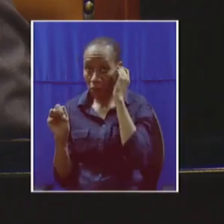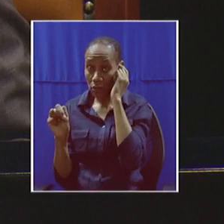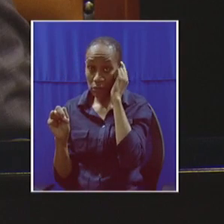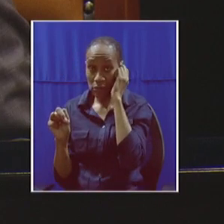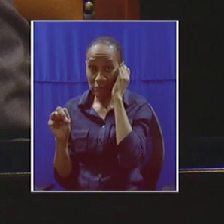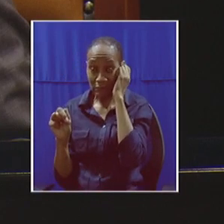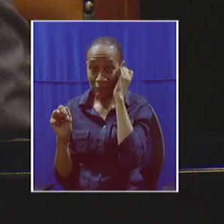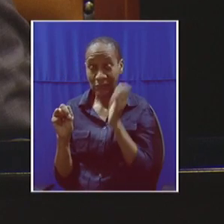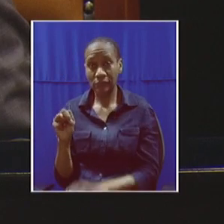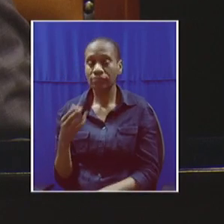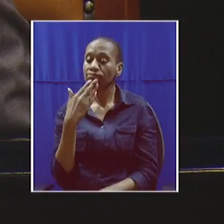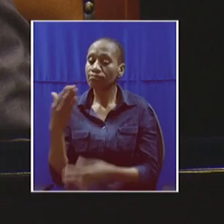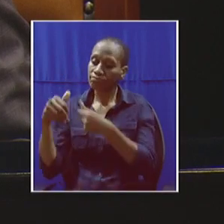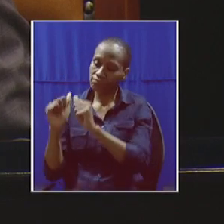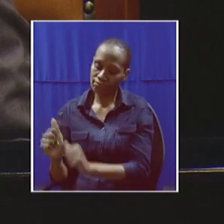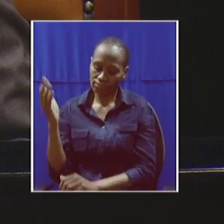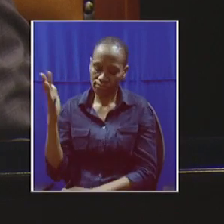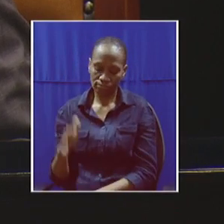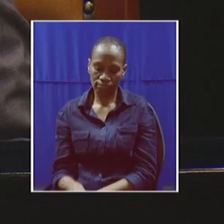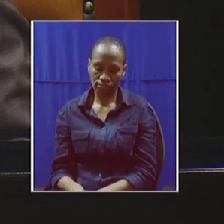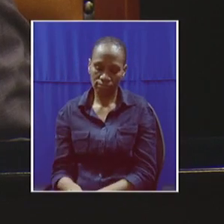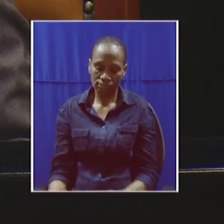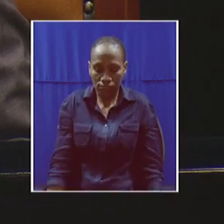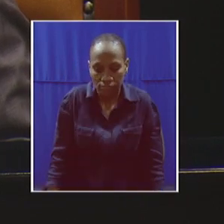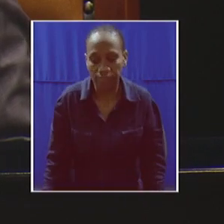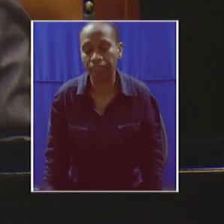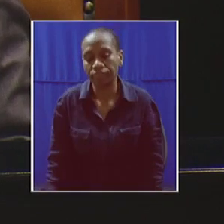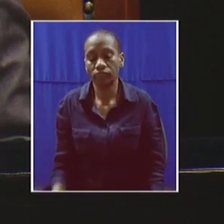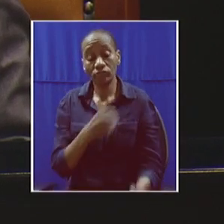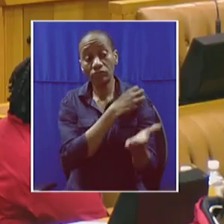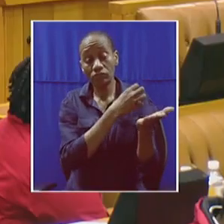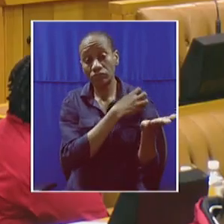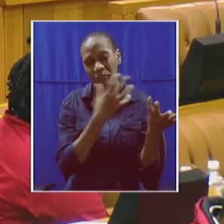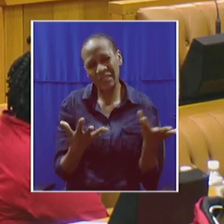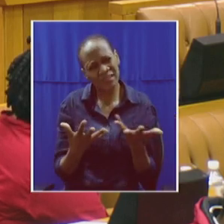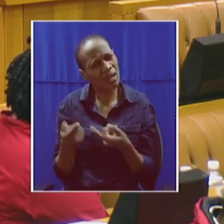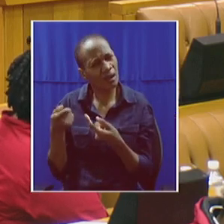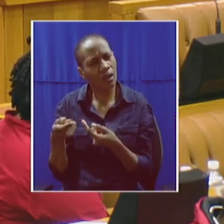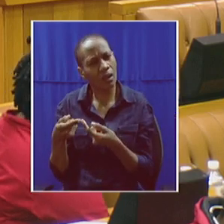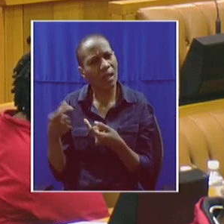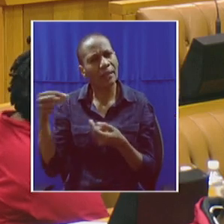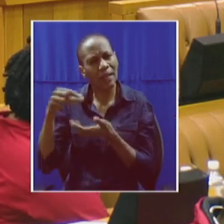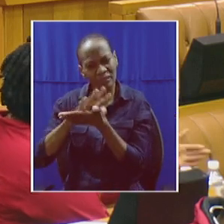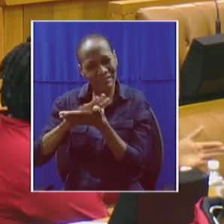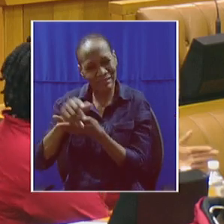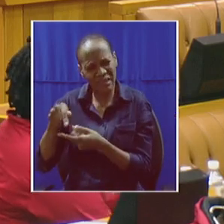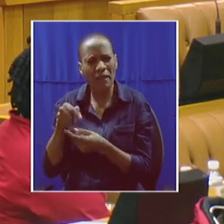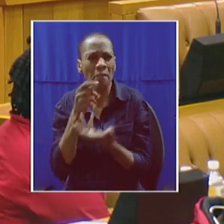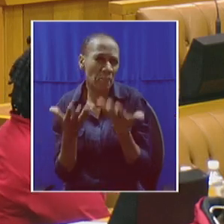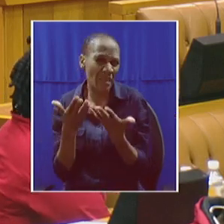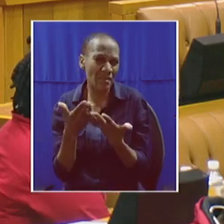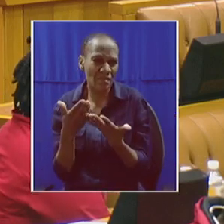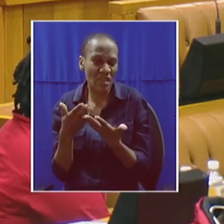Paulson thank you chair uh Minister the glyphosate may have low toxicity but